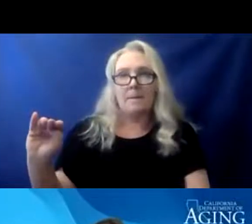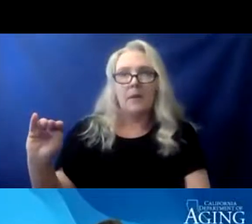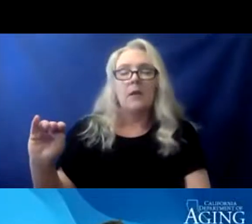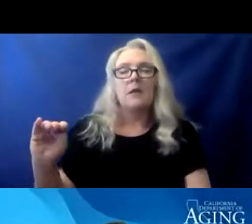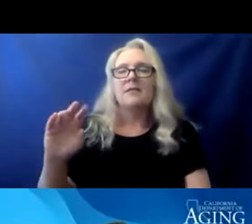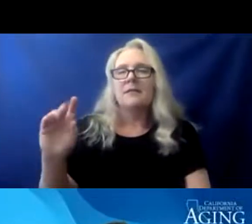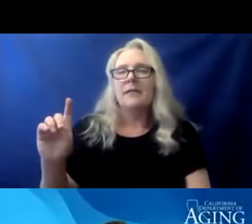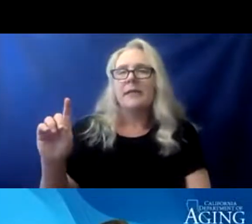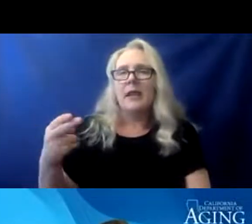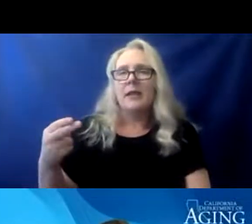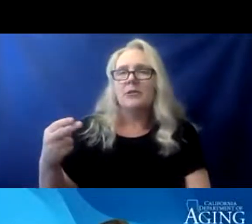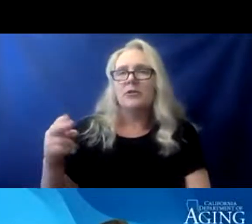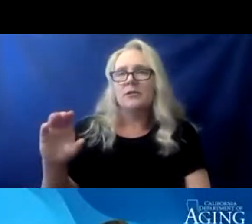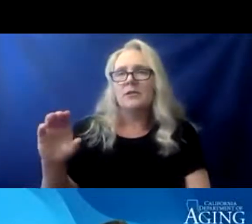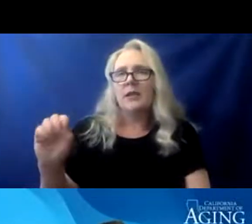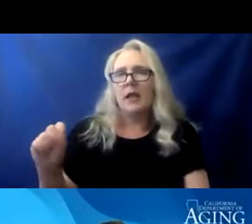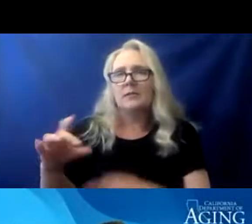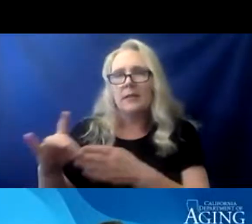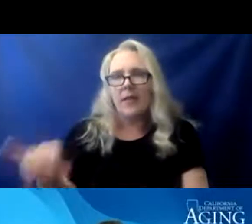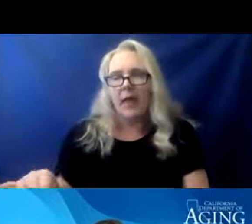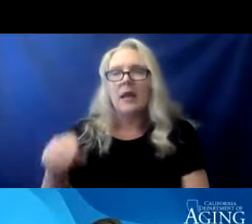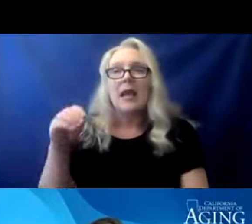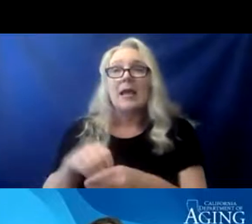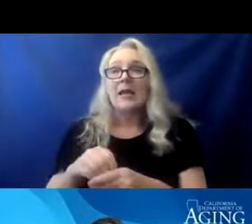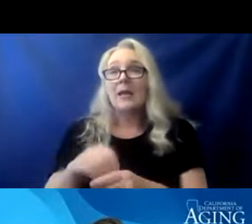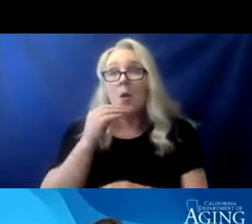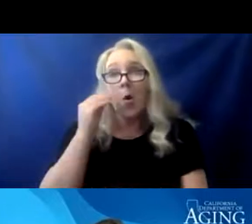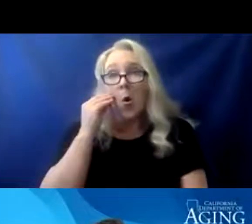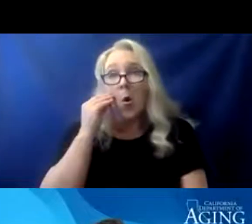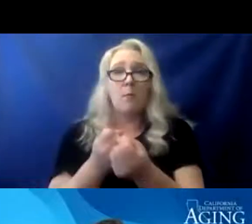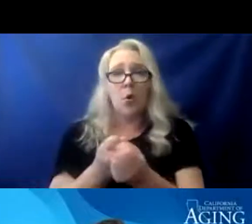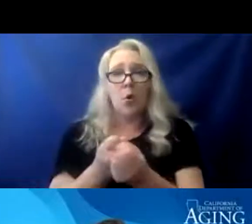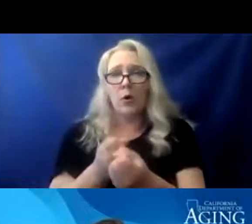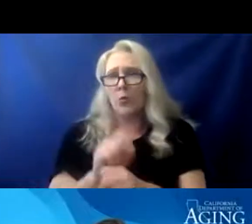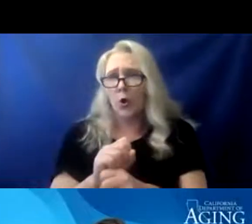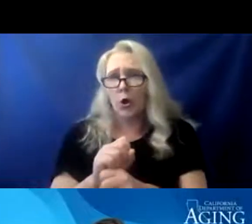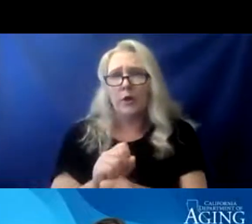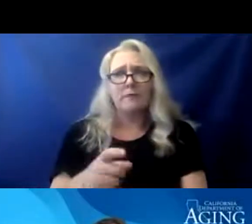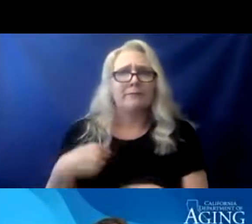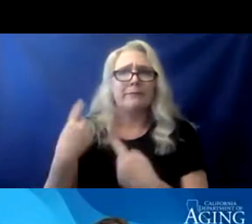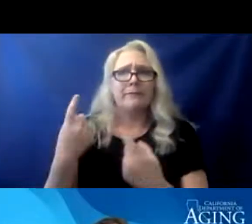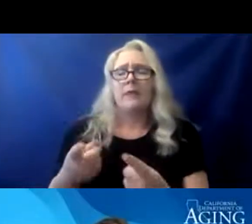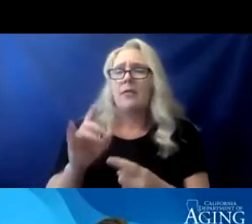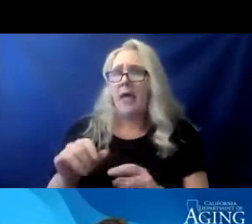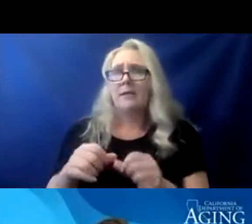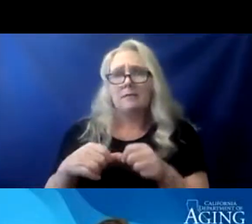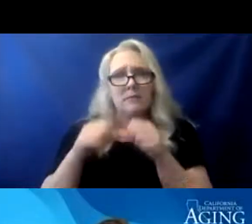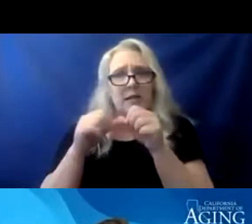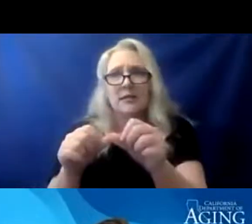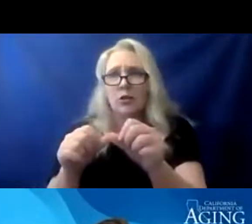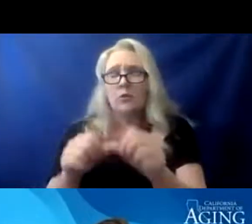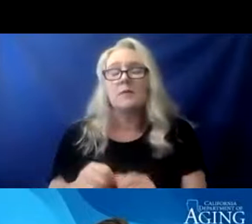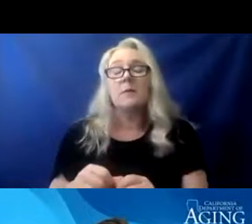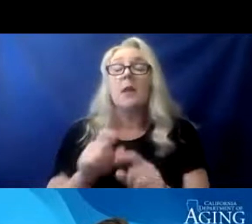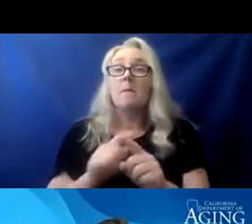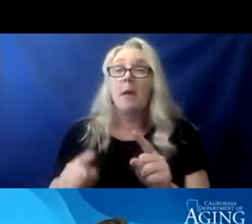DHCS. Our in-home supportive services work, long history of leadership by CDSS and partnership, that all continues. What the master plan